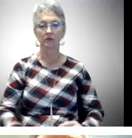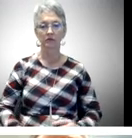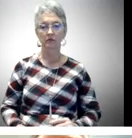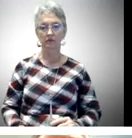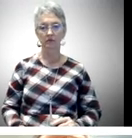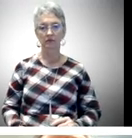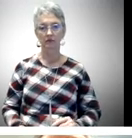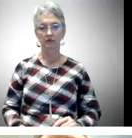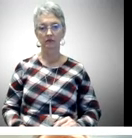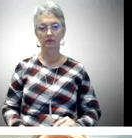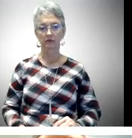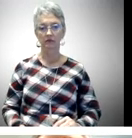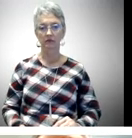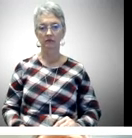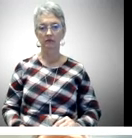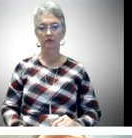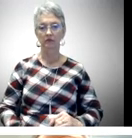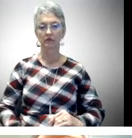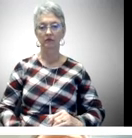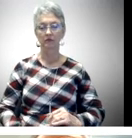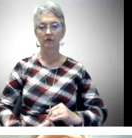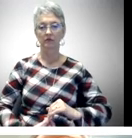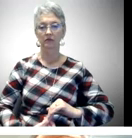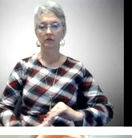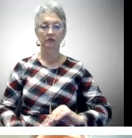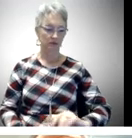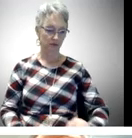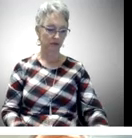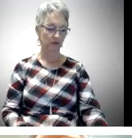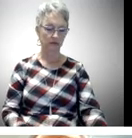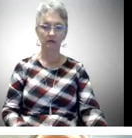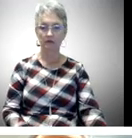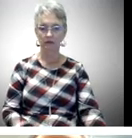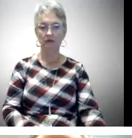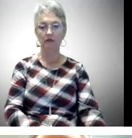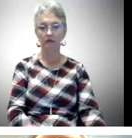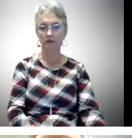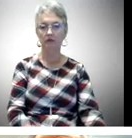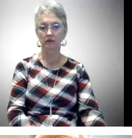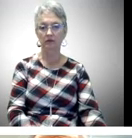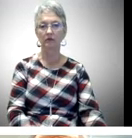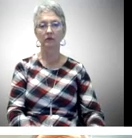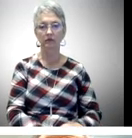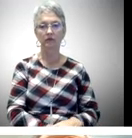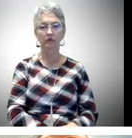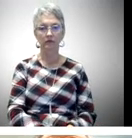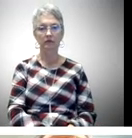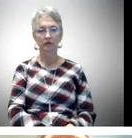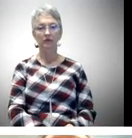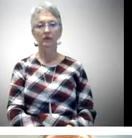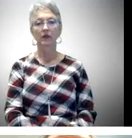terminate. Or if the supporter is liable, criminally liable for abuse, or neglect, or exploitation, it will end. Next